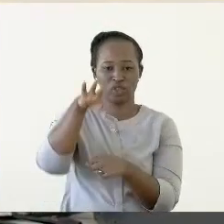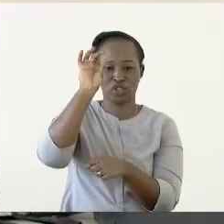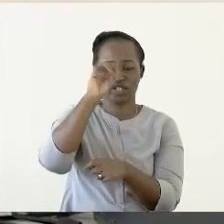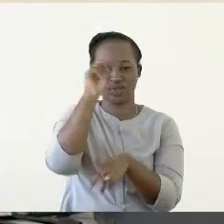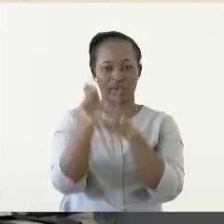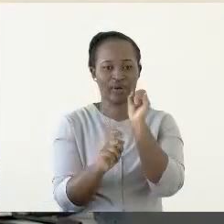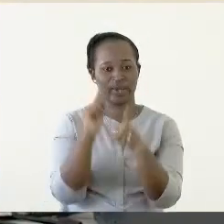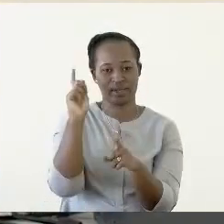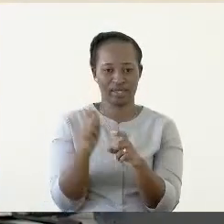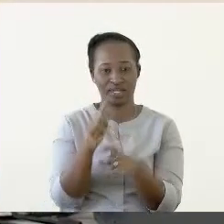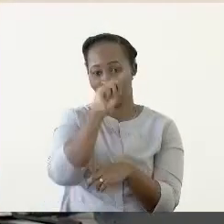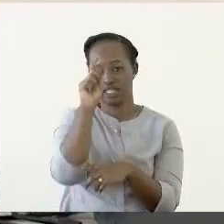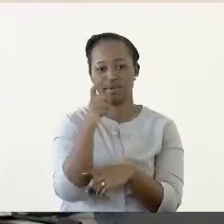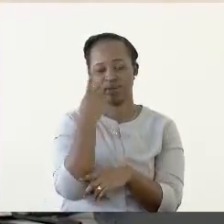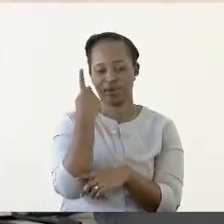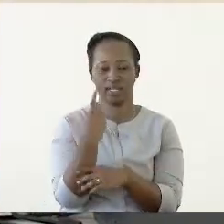Question number 1.